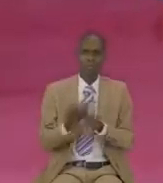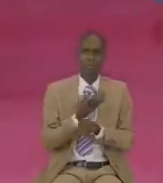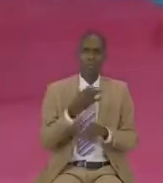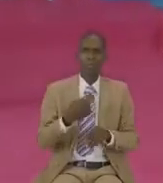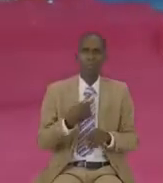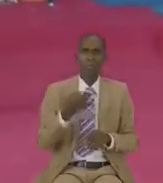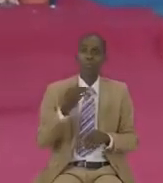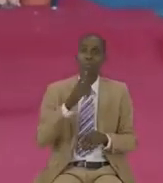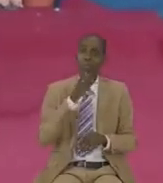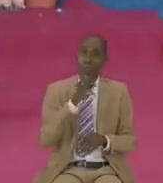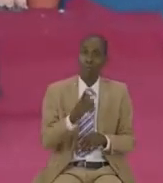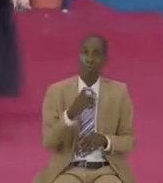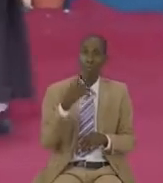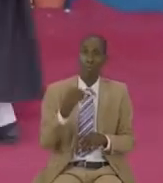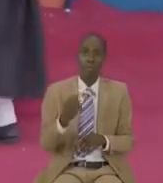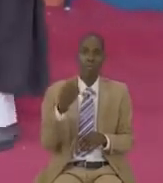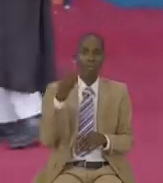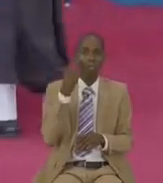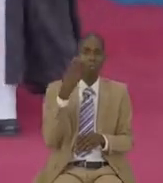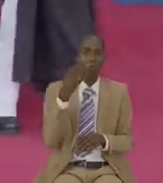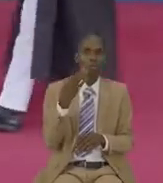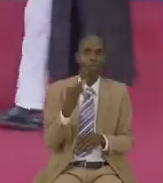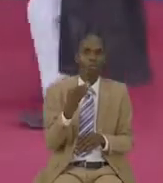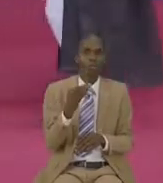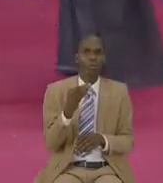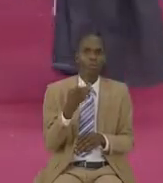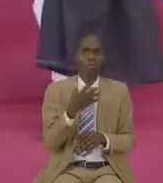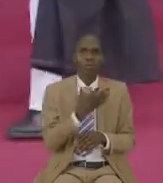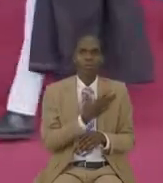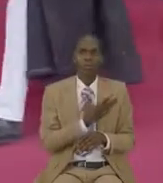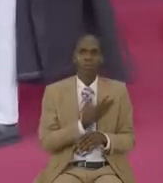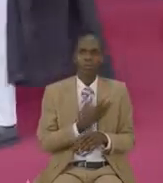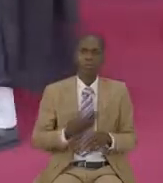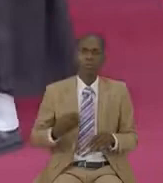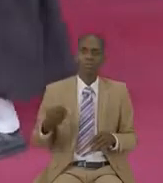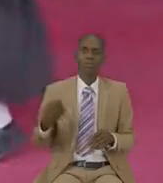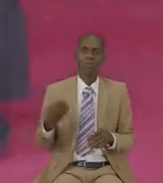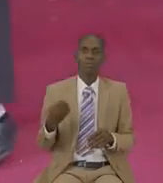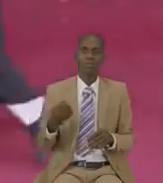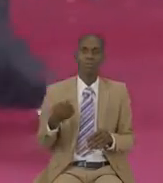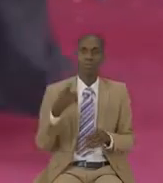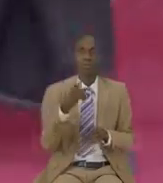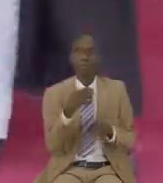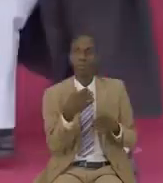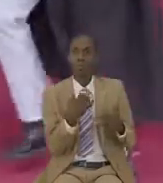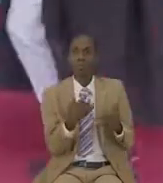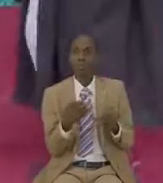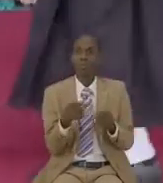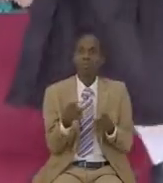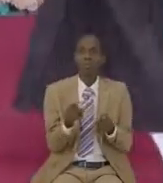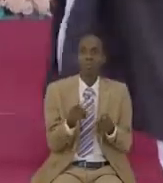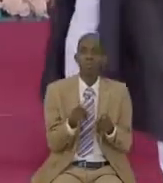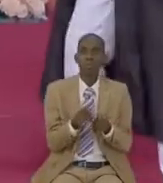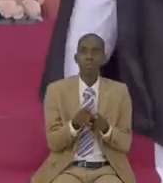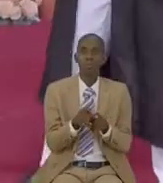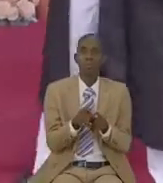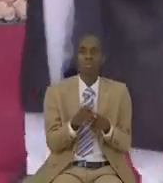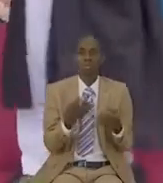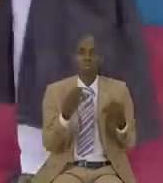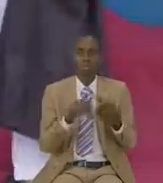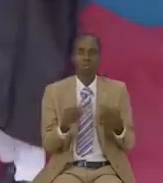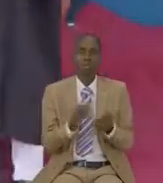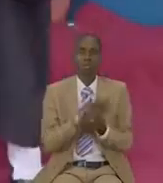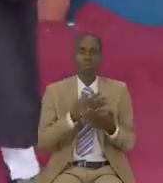truth, the eyes are the windows of the souls, and the failure in your life can be fetched with the bow. The blade came like a rage, cutting through and shattering my dreams and